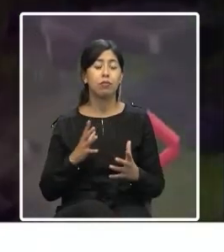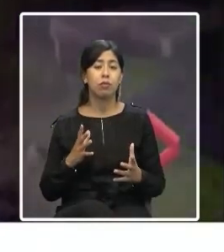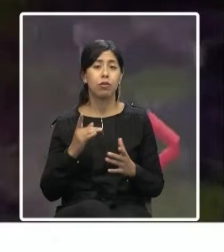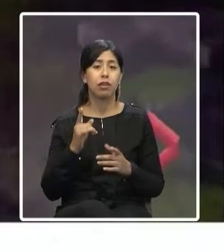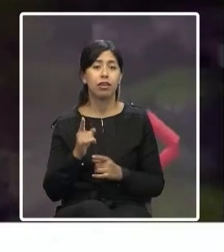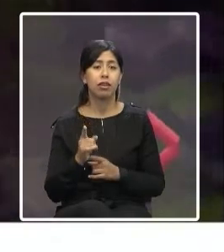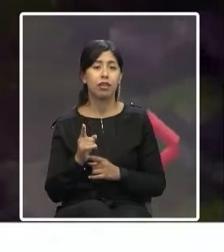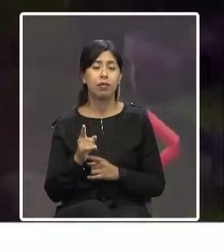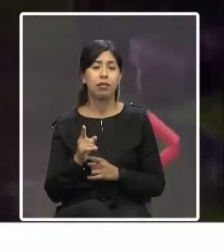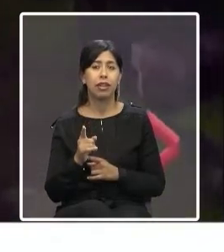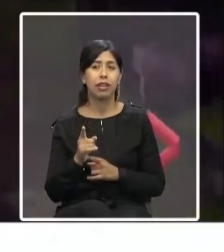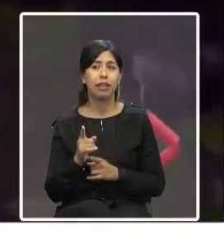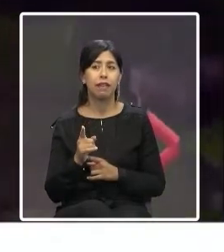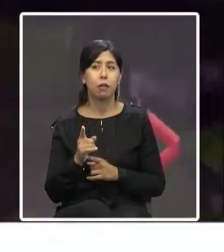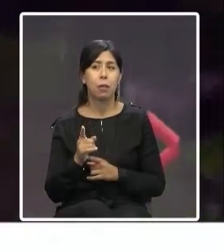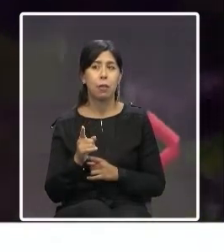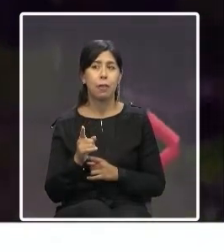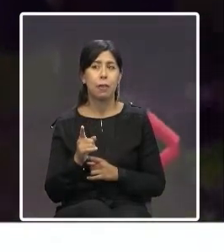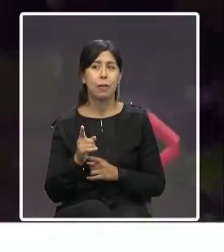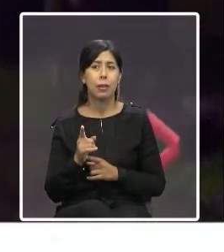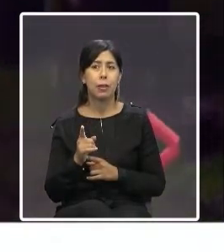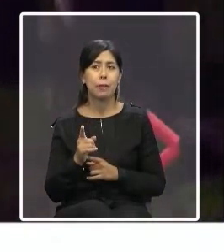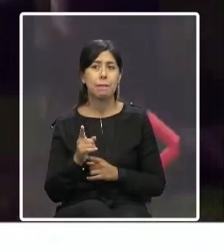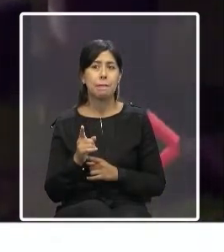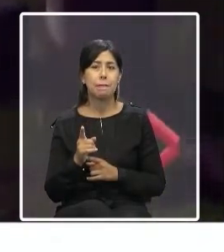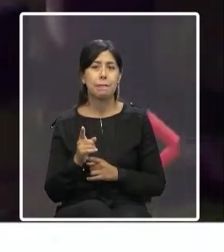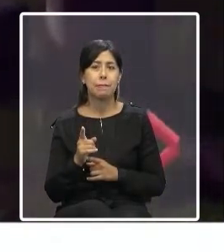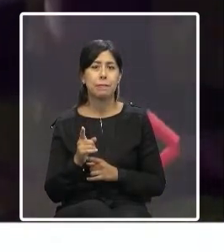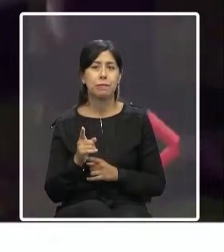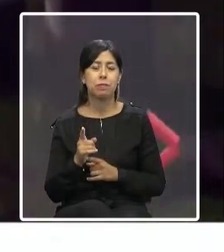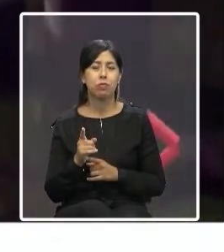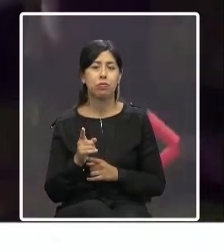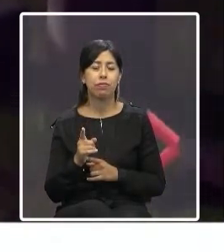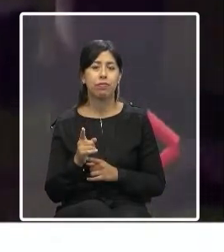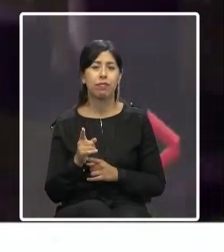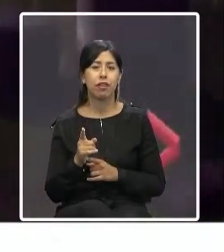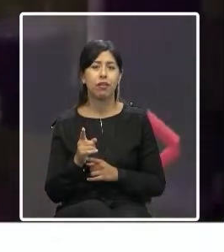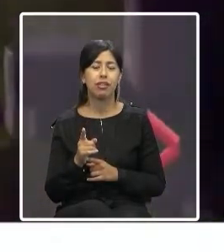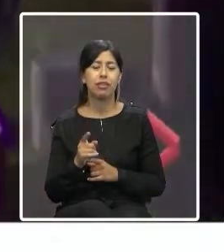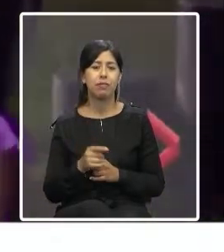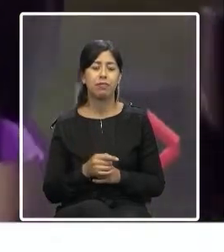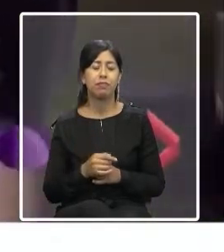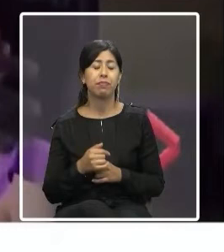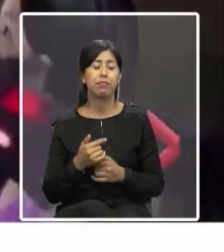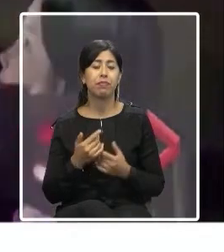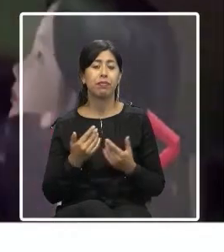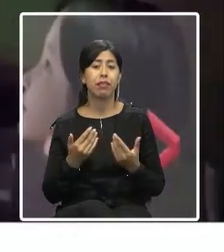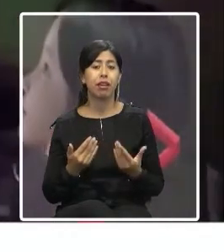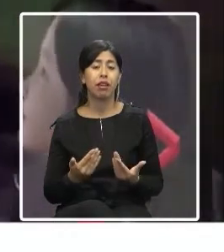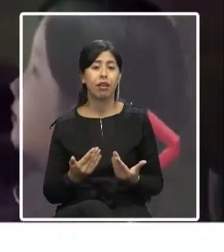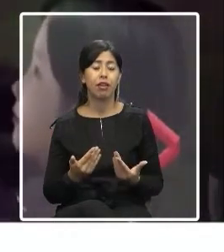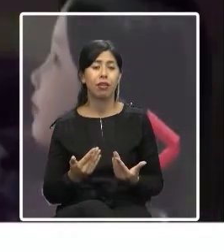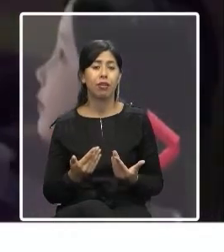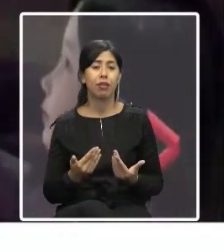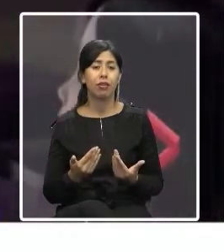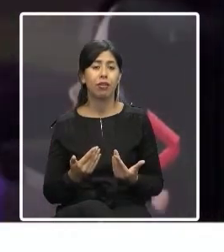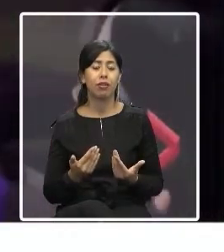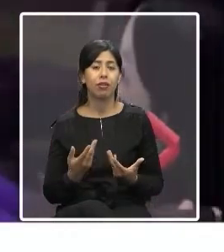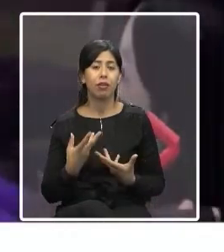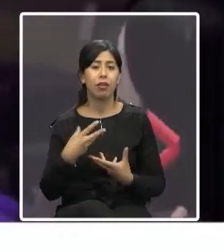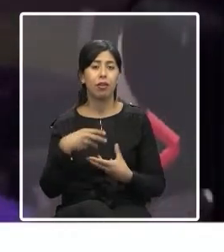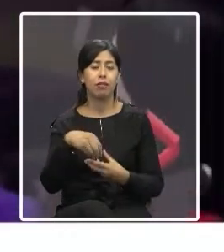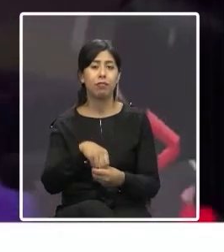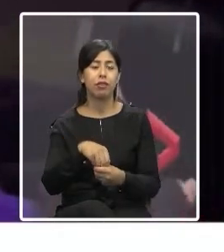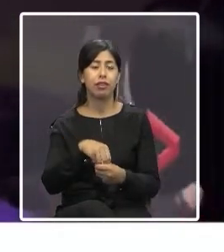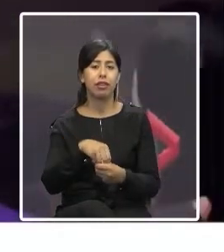So I am involved in several ethical committees that the Global Partnership on AI and the Future of Work, but also